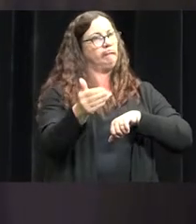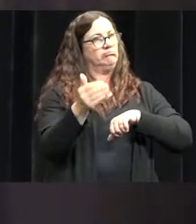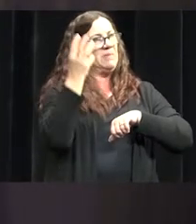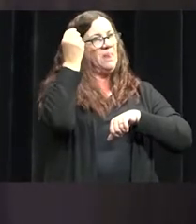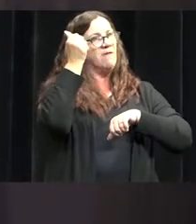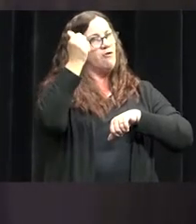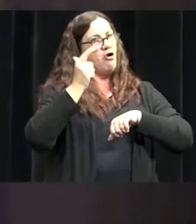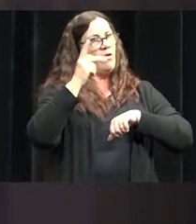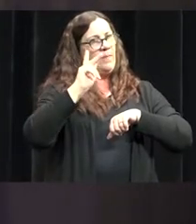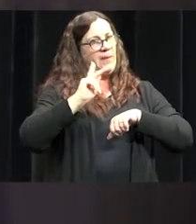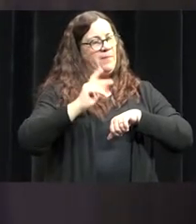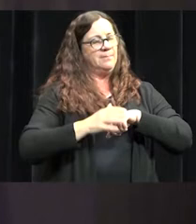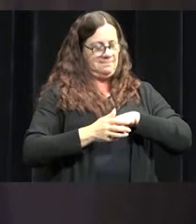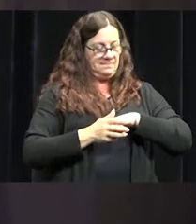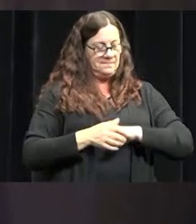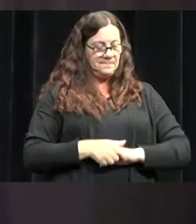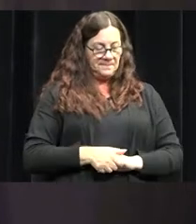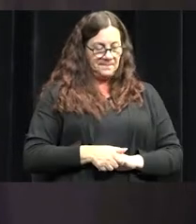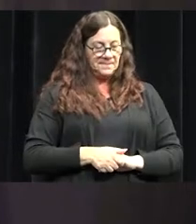time